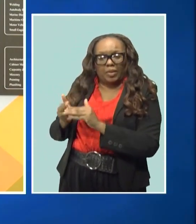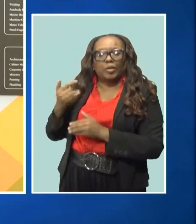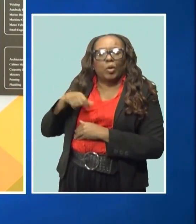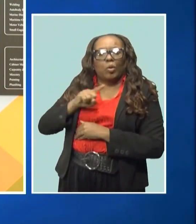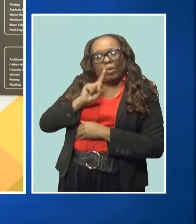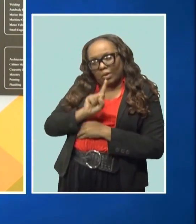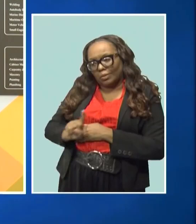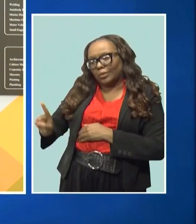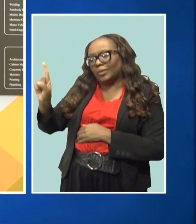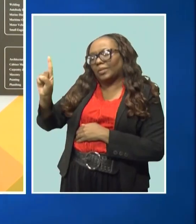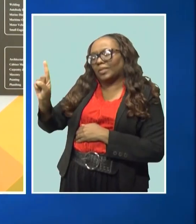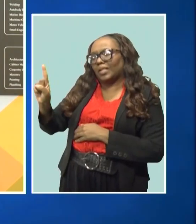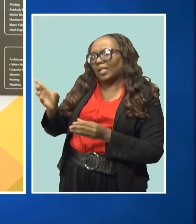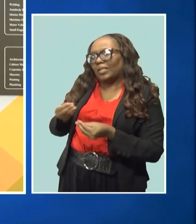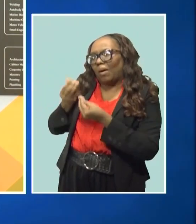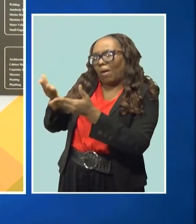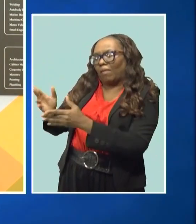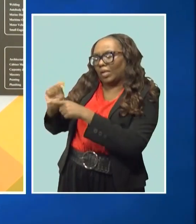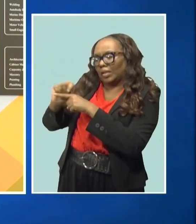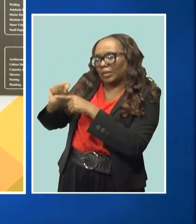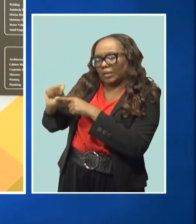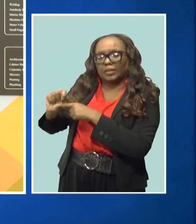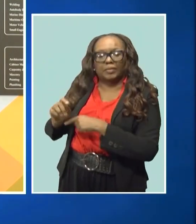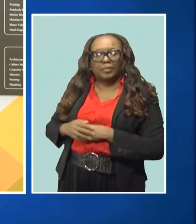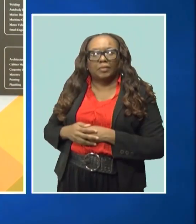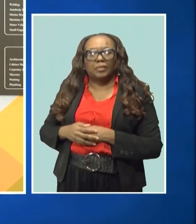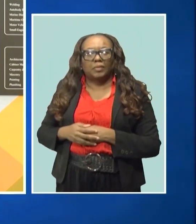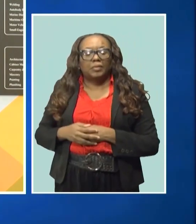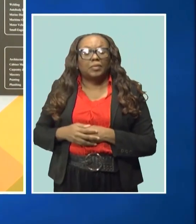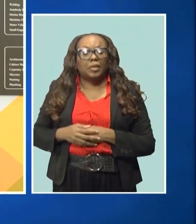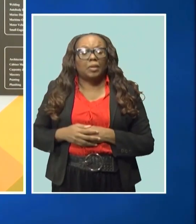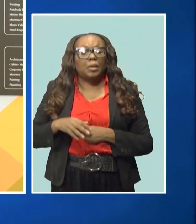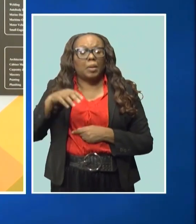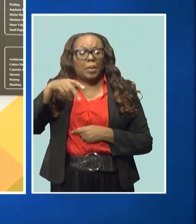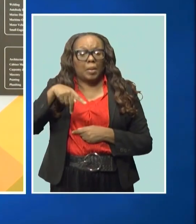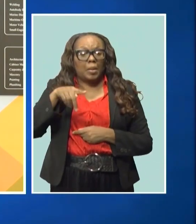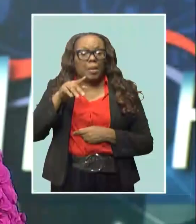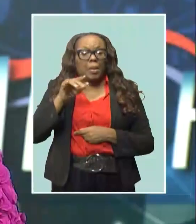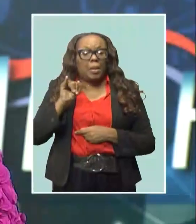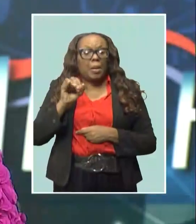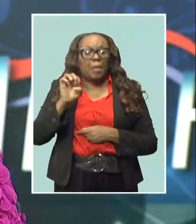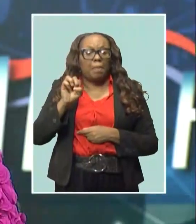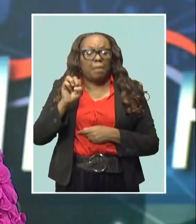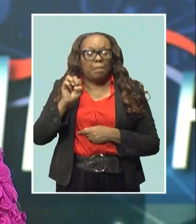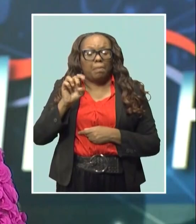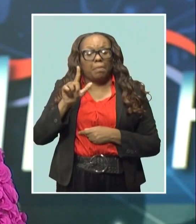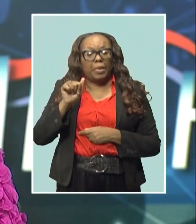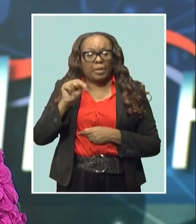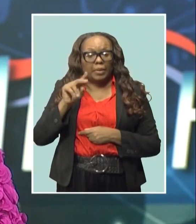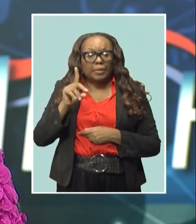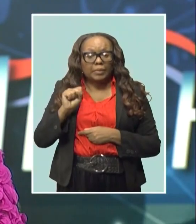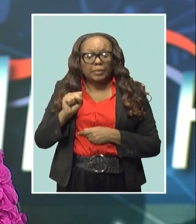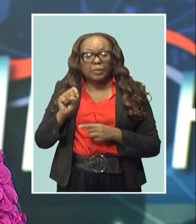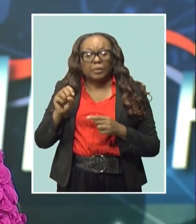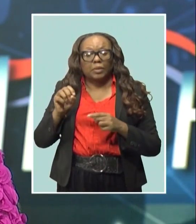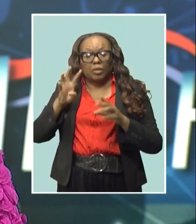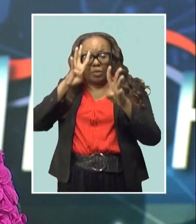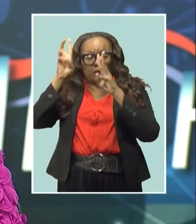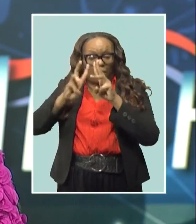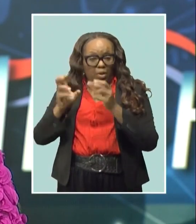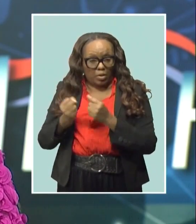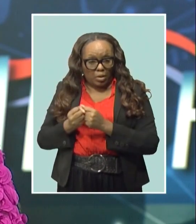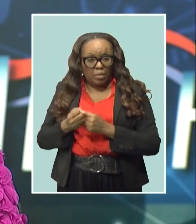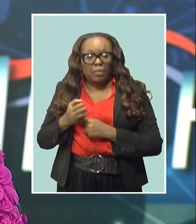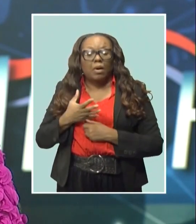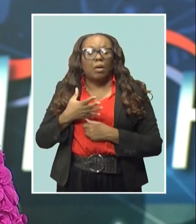the Pinelands Creative Workshop and with their Maria Holder Trust supporting it. And parliamentary representatives